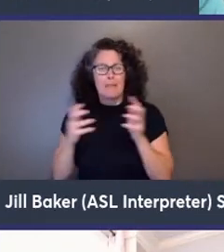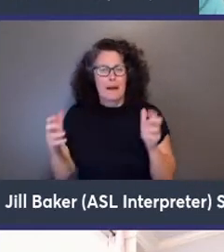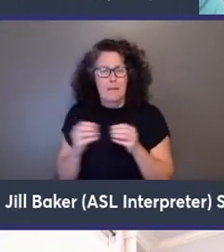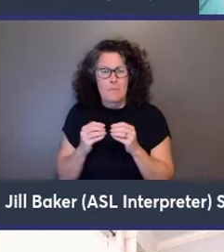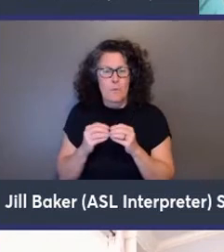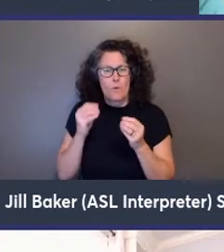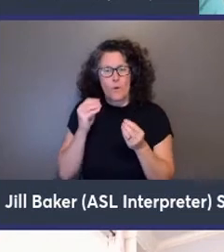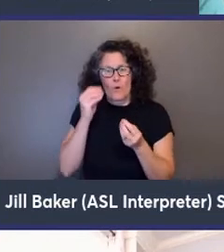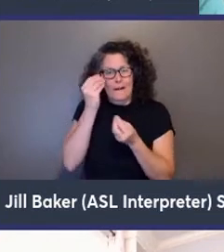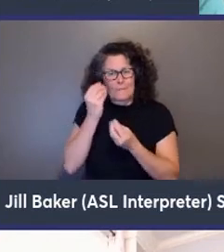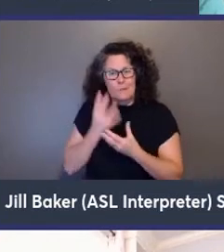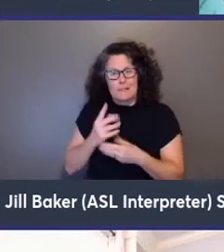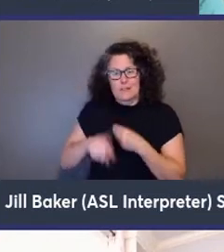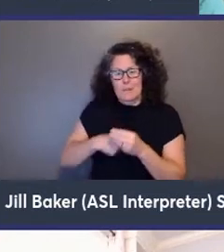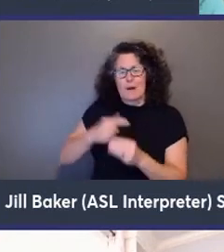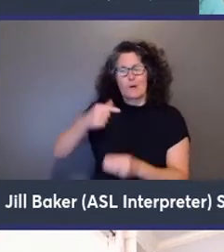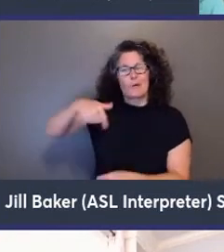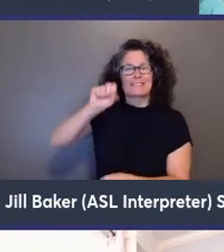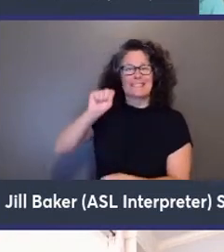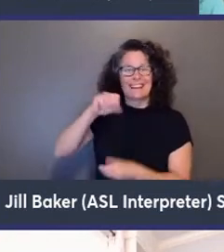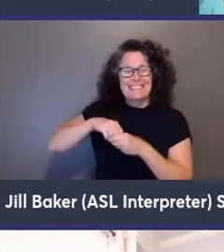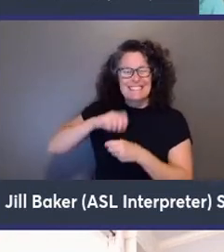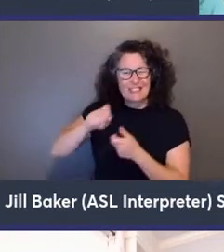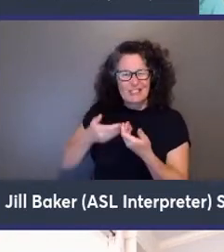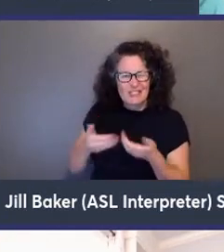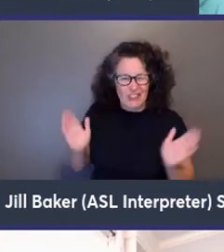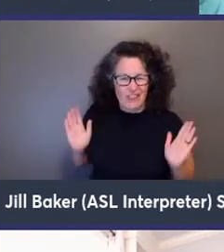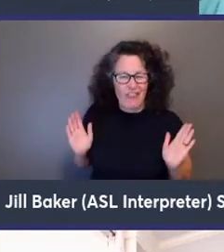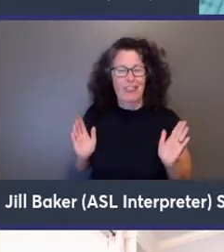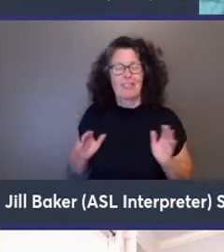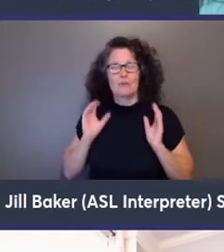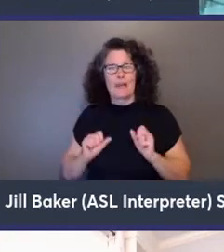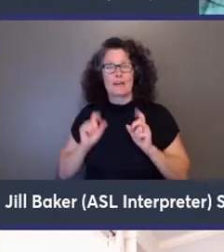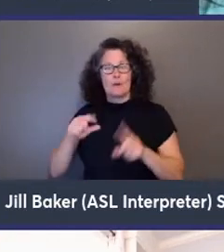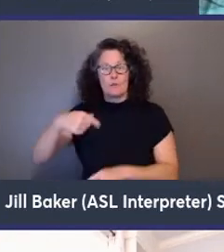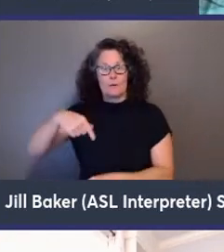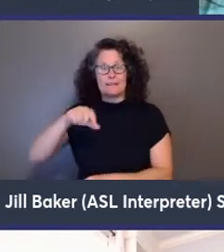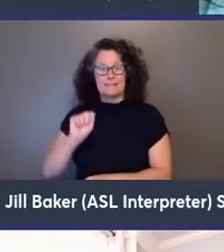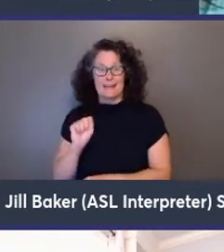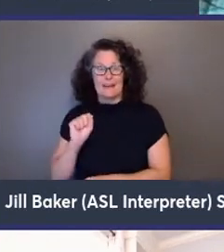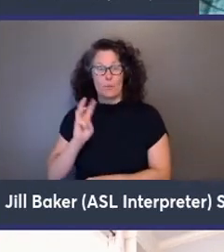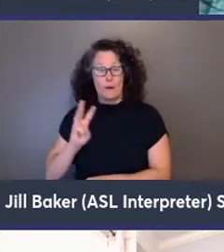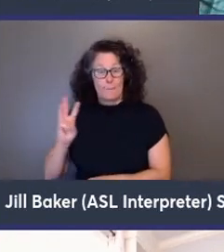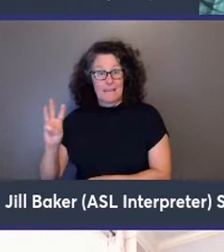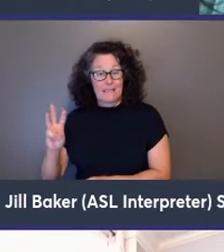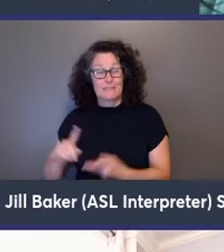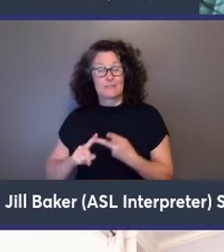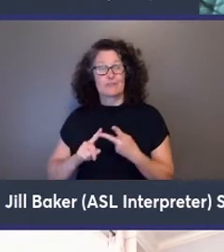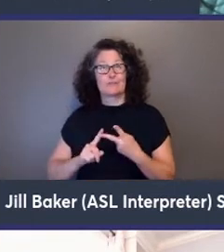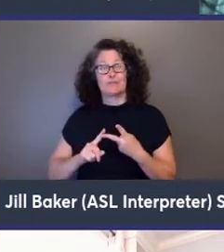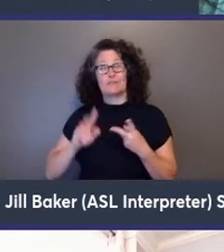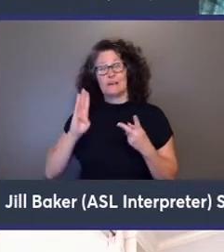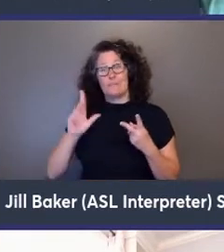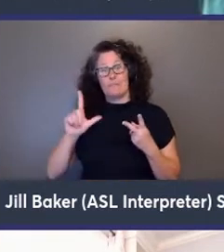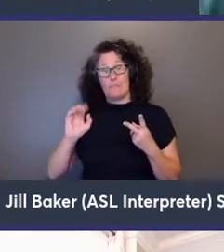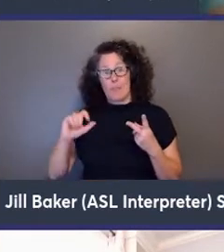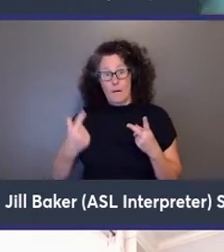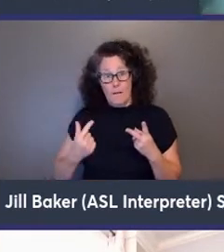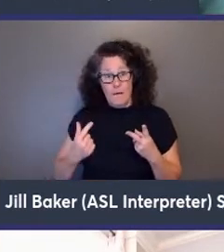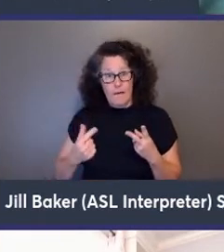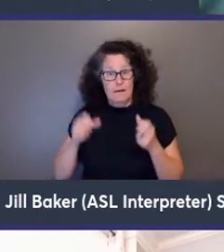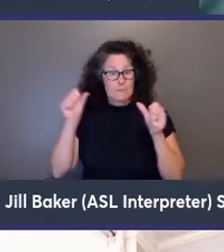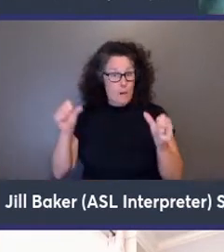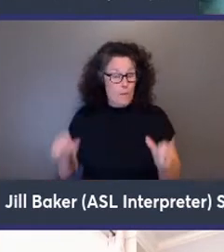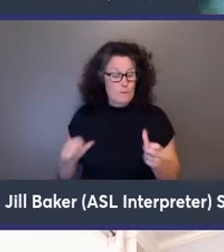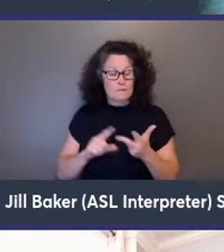material for QuickSight in general. You can go to our QuickSight webpage. You can go to blog posts, and then our